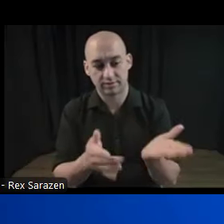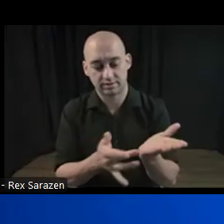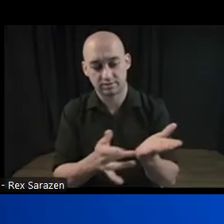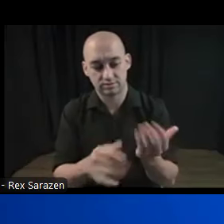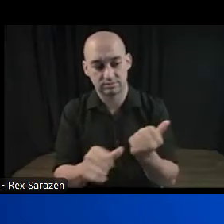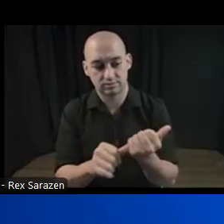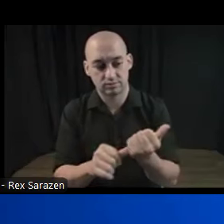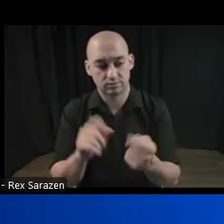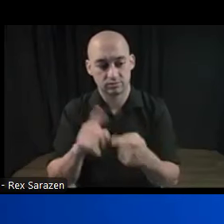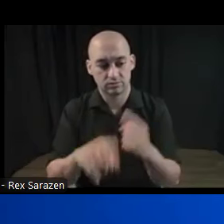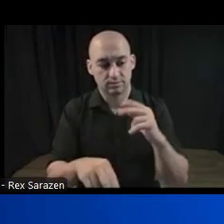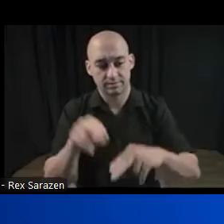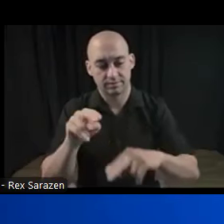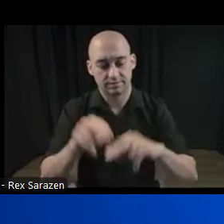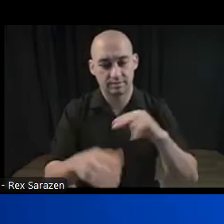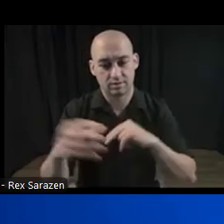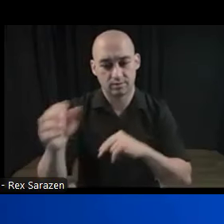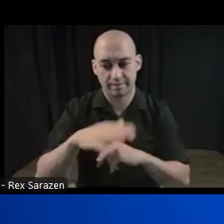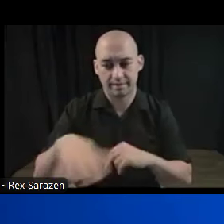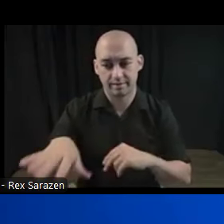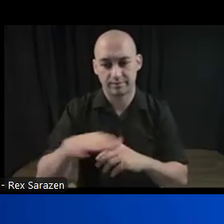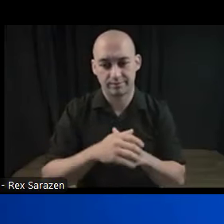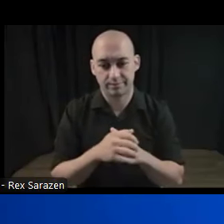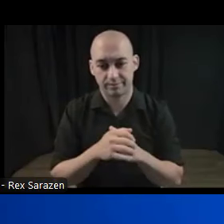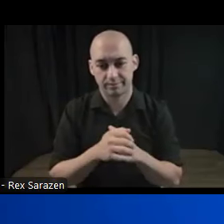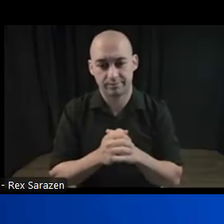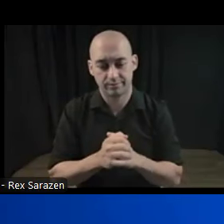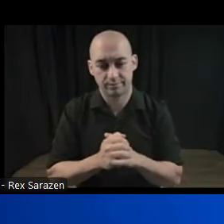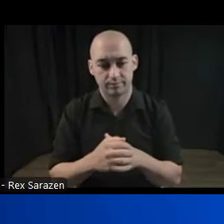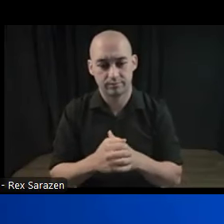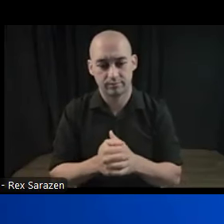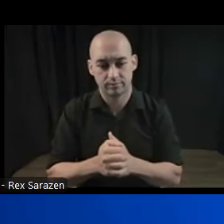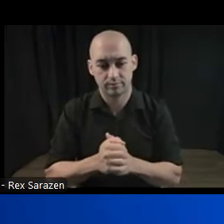our facilities out there. Right. So just a